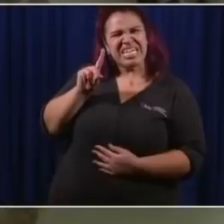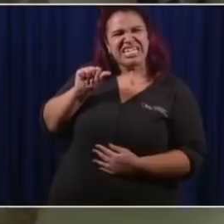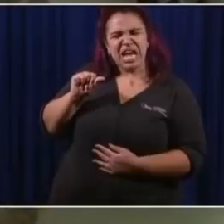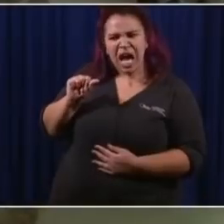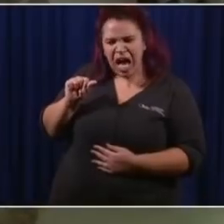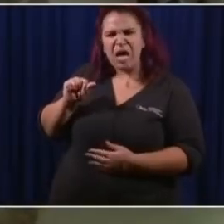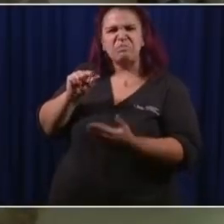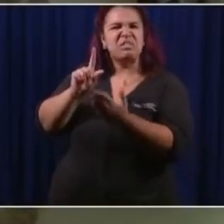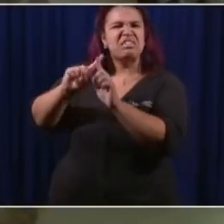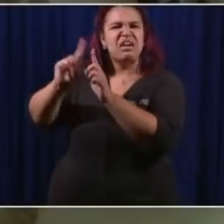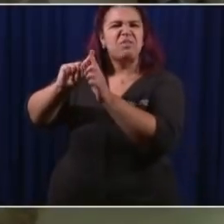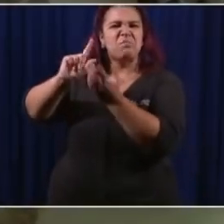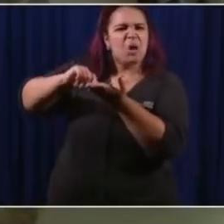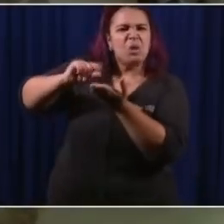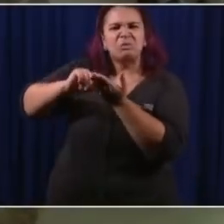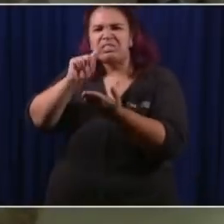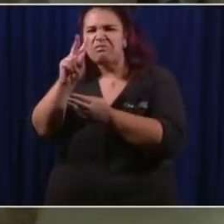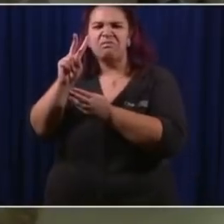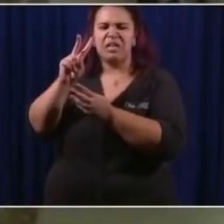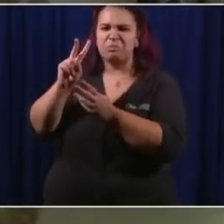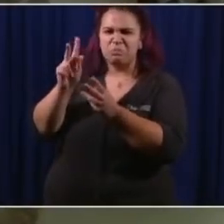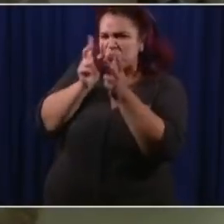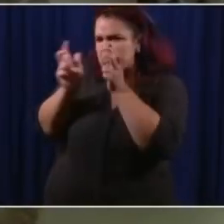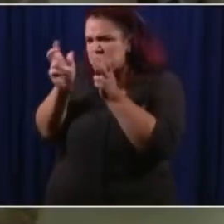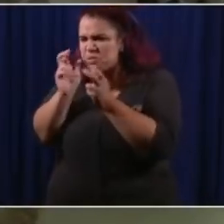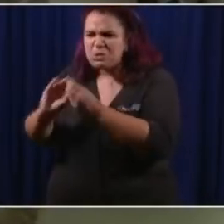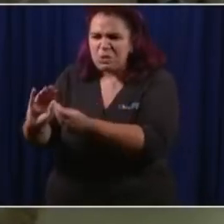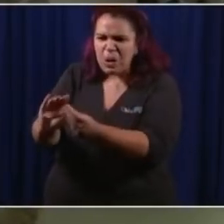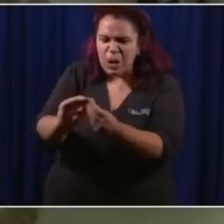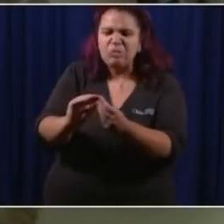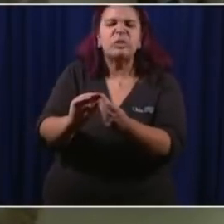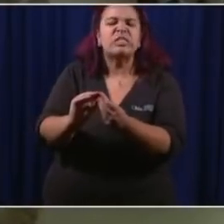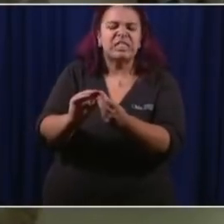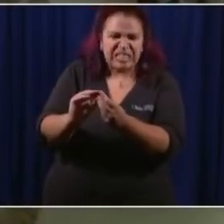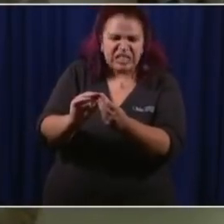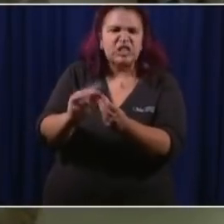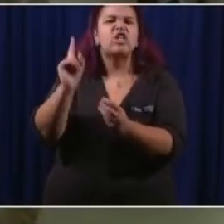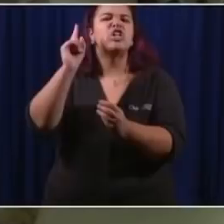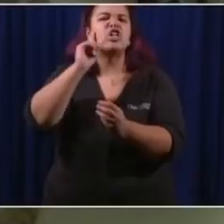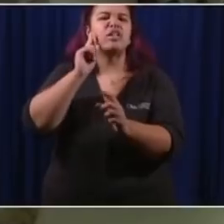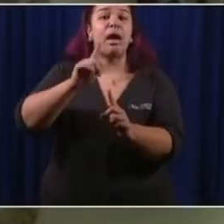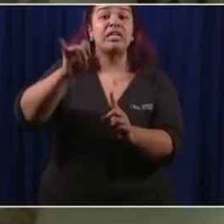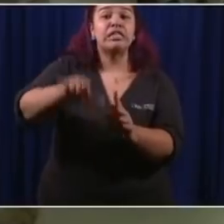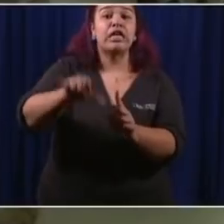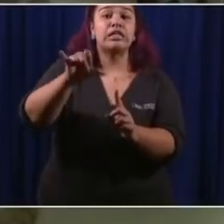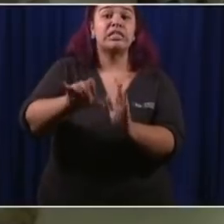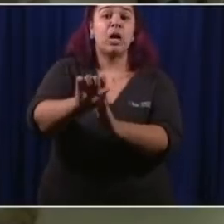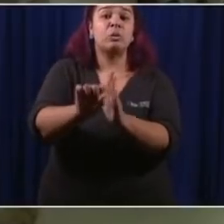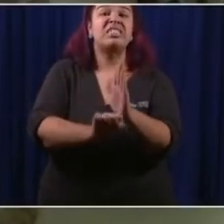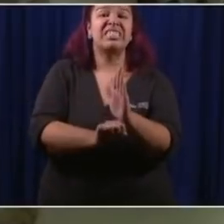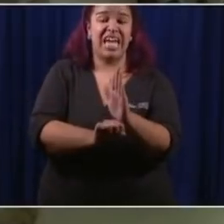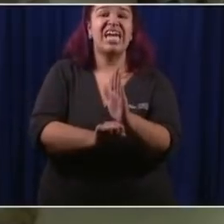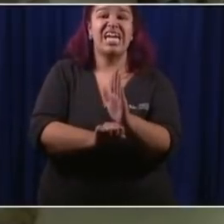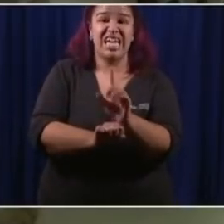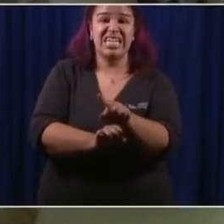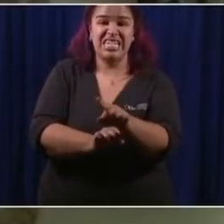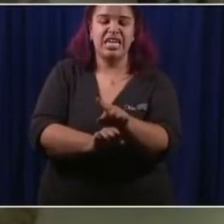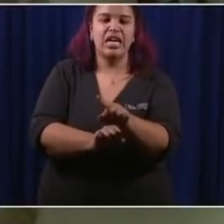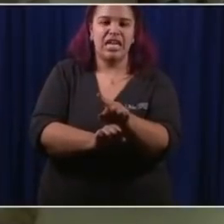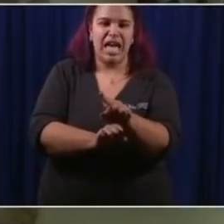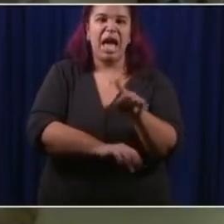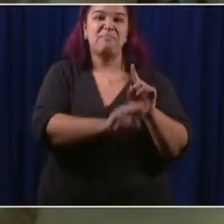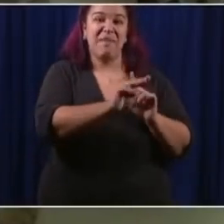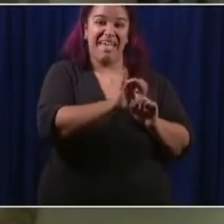announcement this morning or last night. Saw some news, Youngstown State. I've talked to both presidents